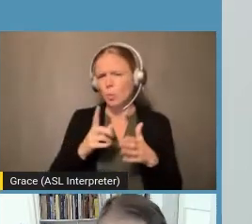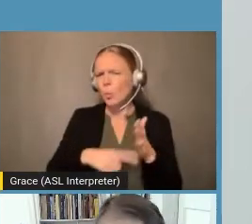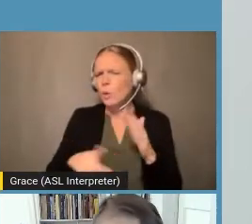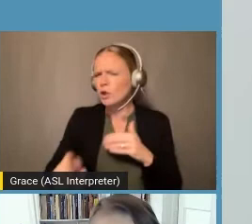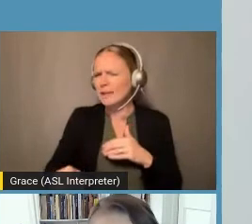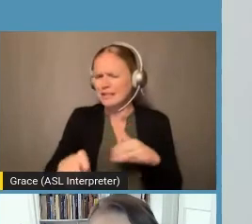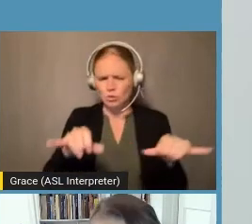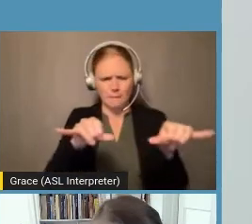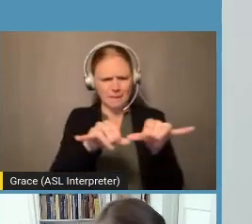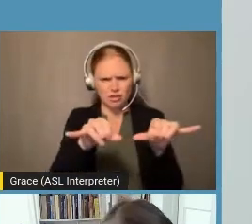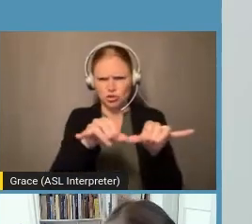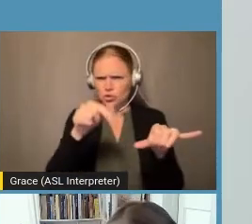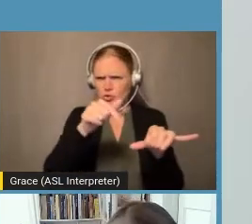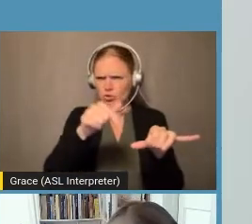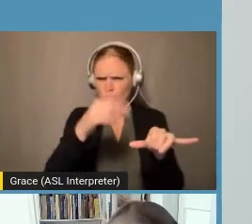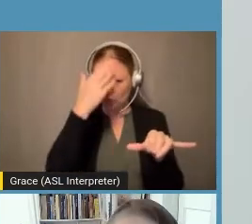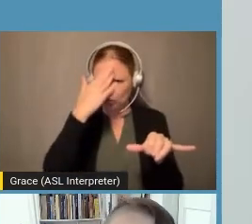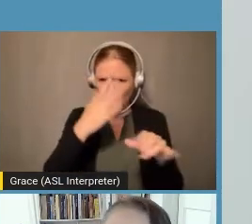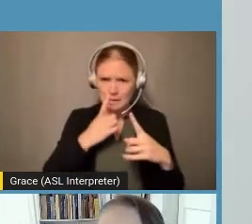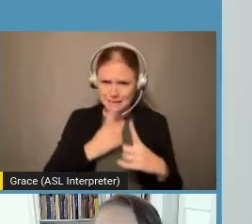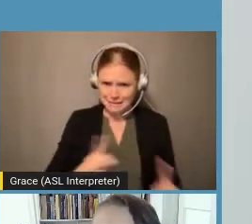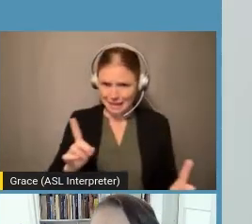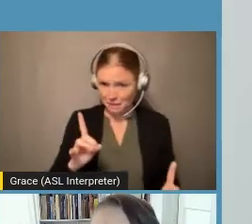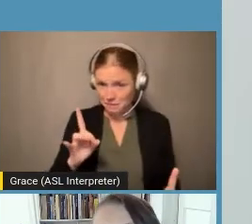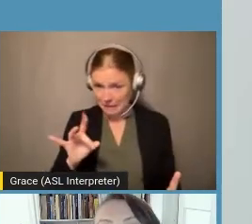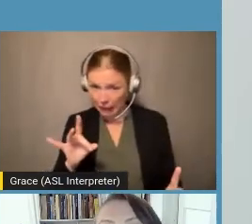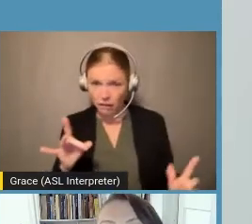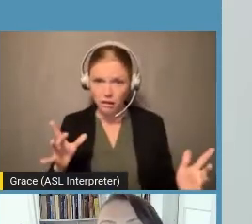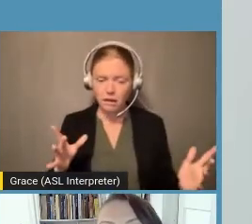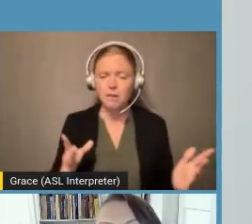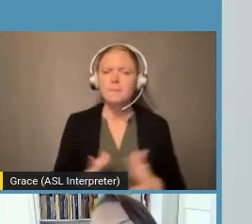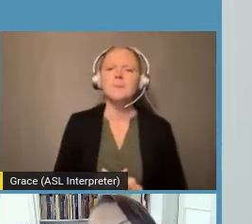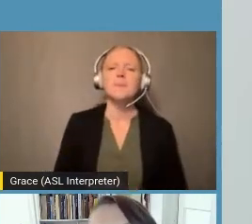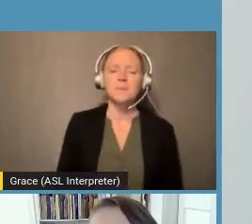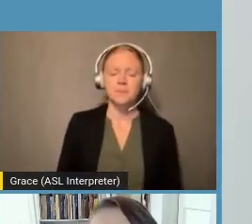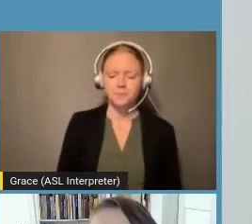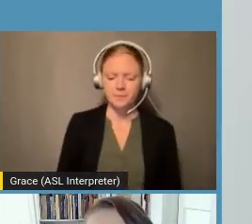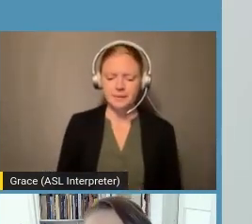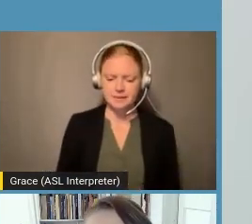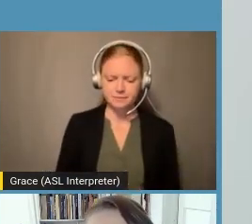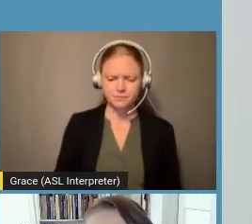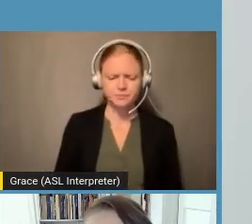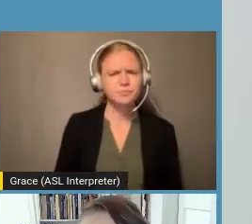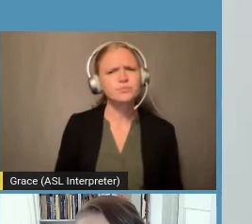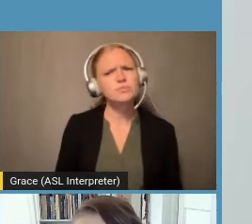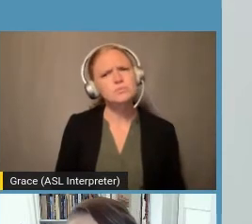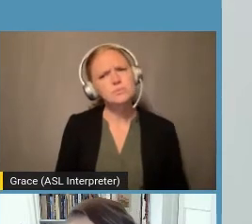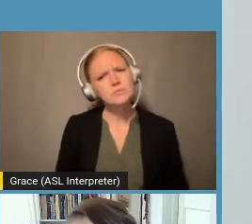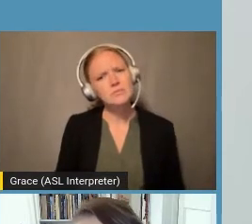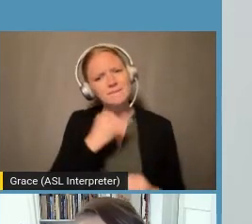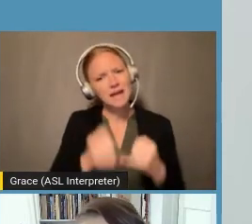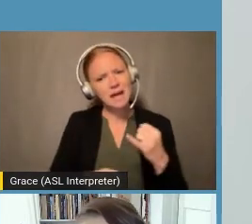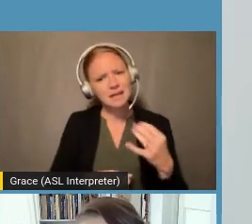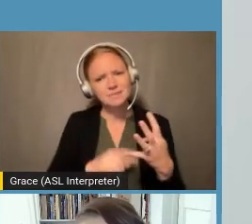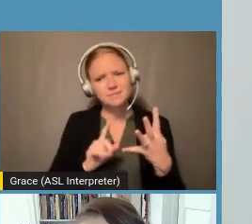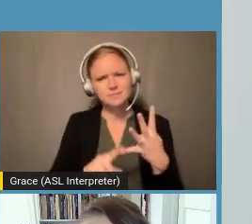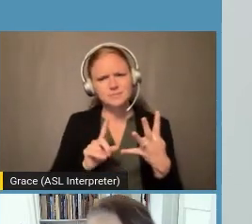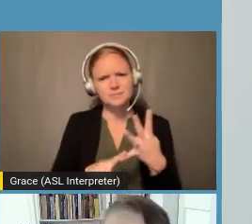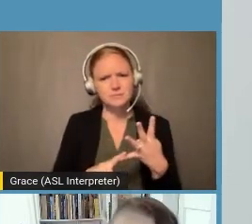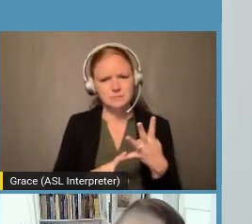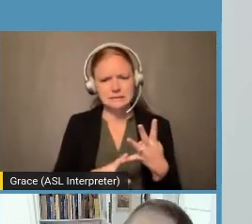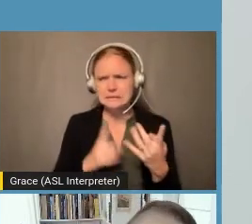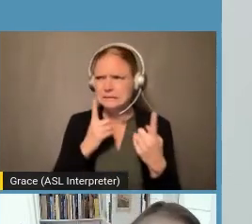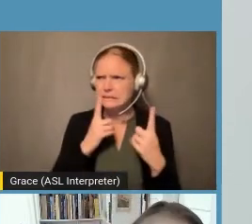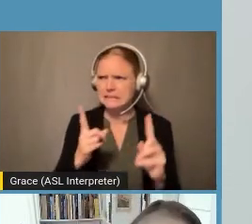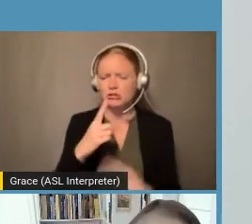if you're successful? And then finally, describe what success looks like once this project is done. And